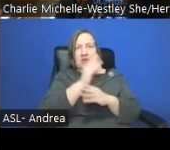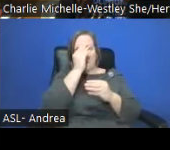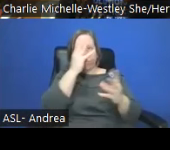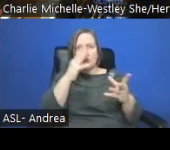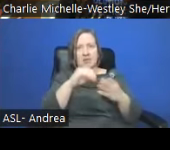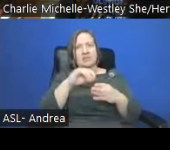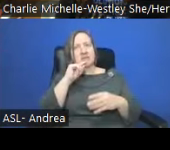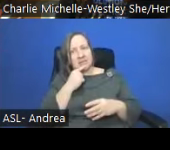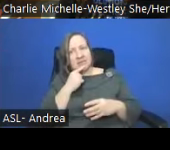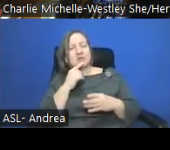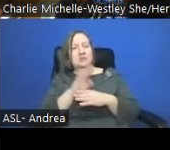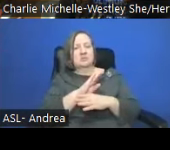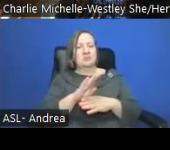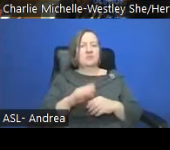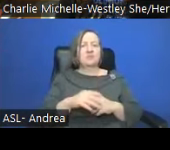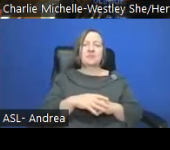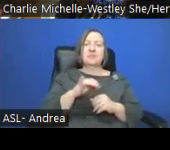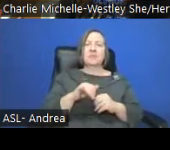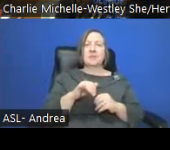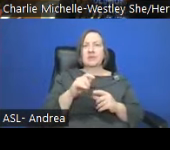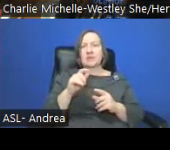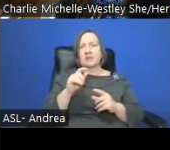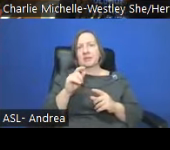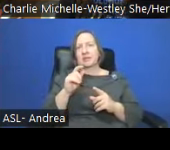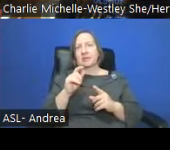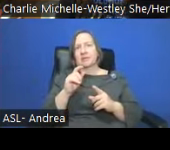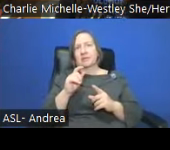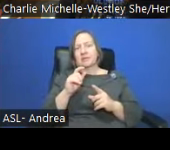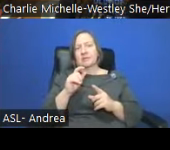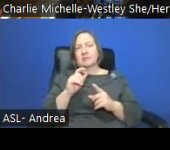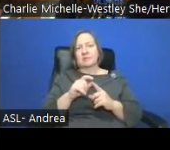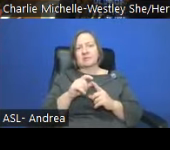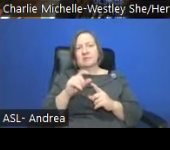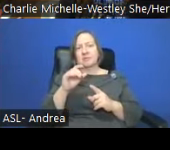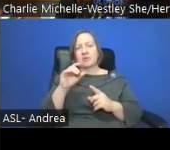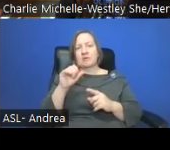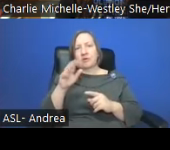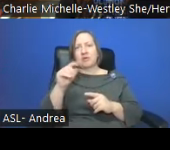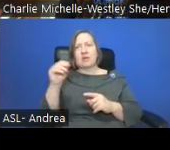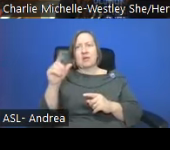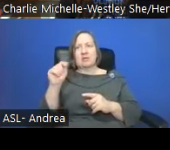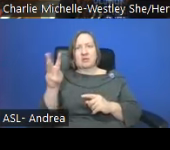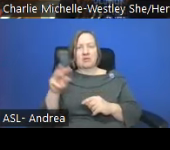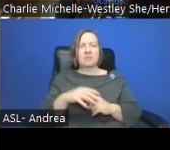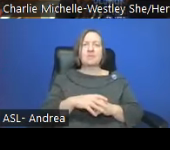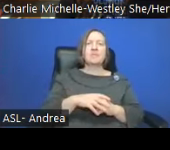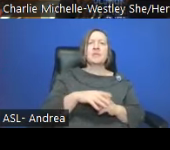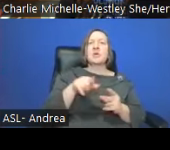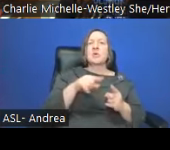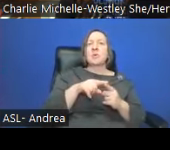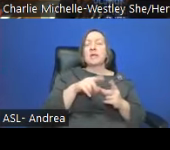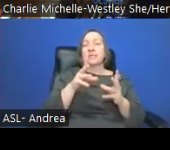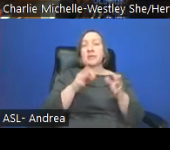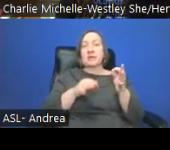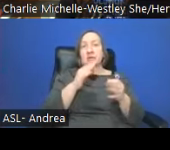a term of art and law. 2, when the hearing process develops new